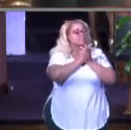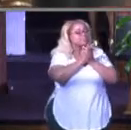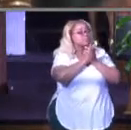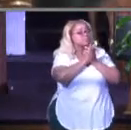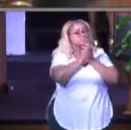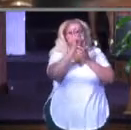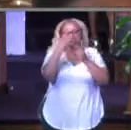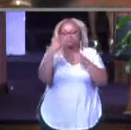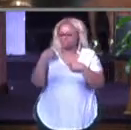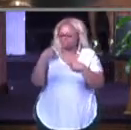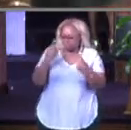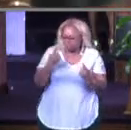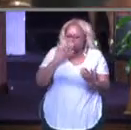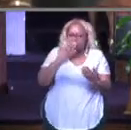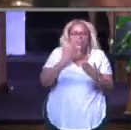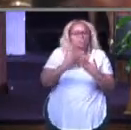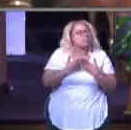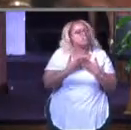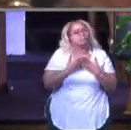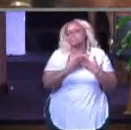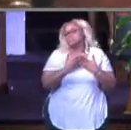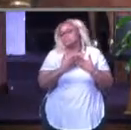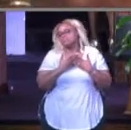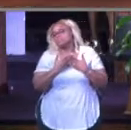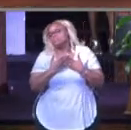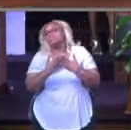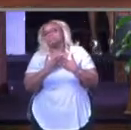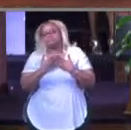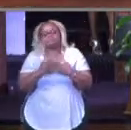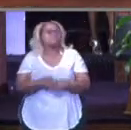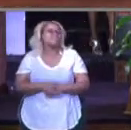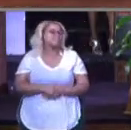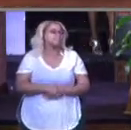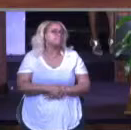because you've been just that good to us.